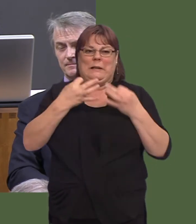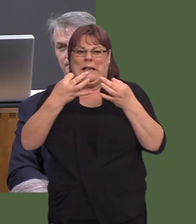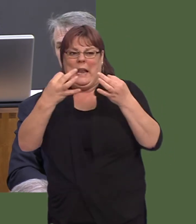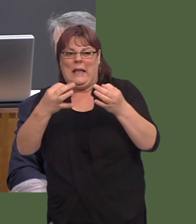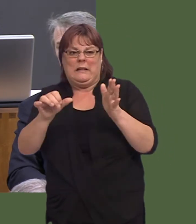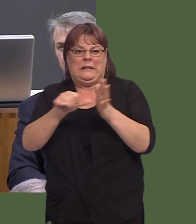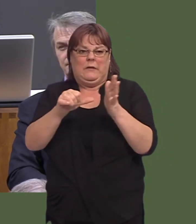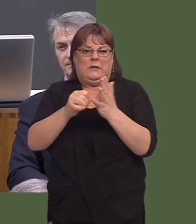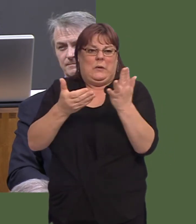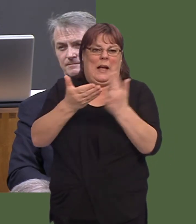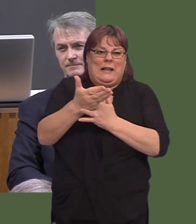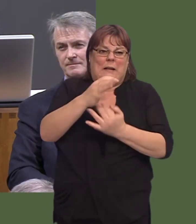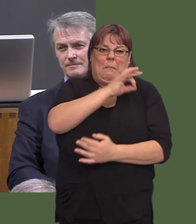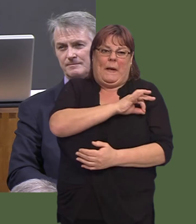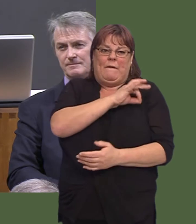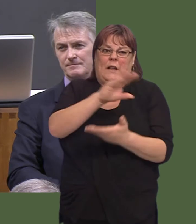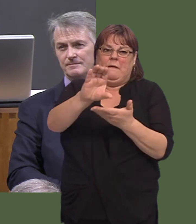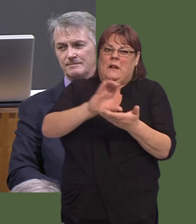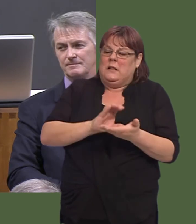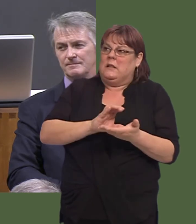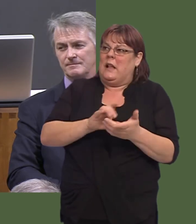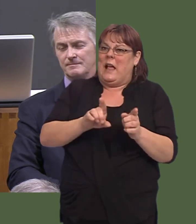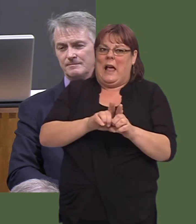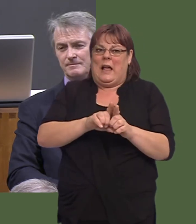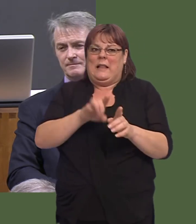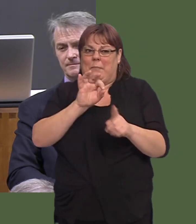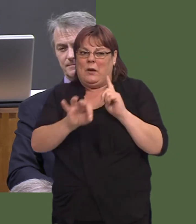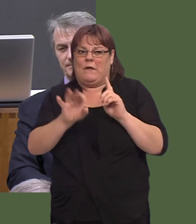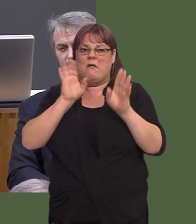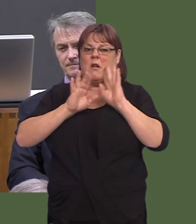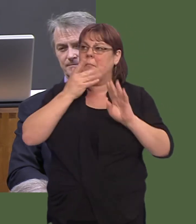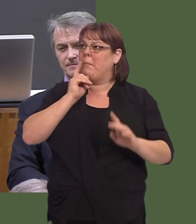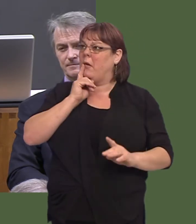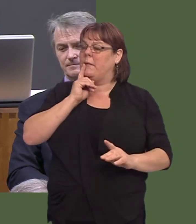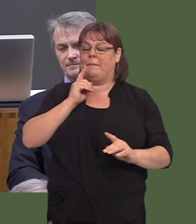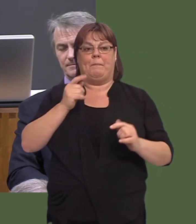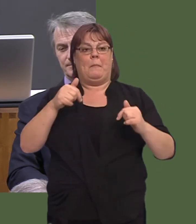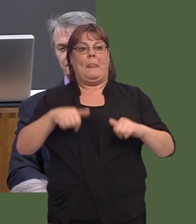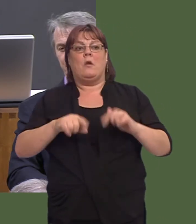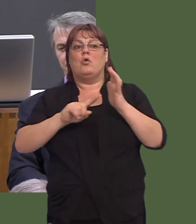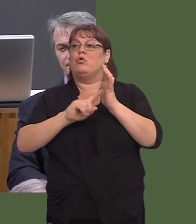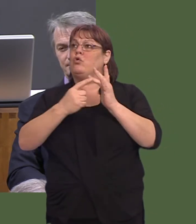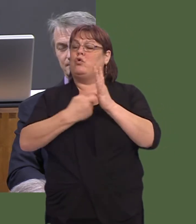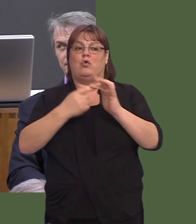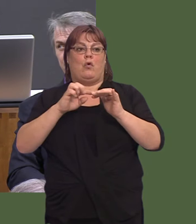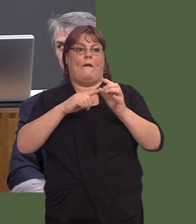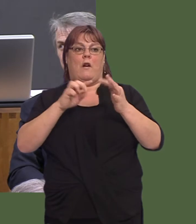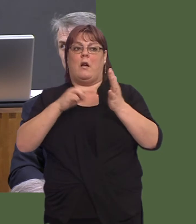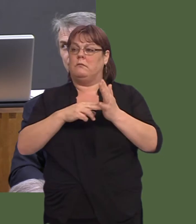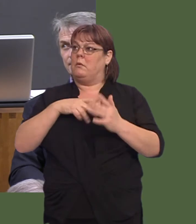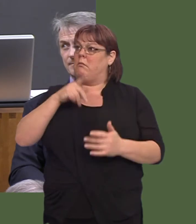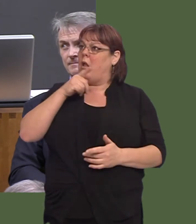and difficulties accessing payments and particular problems for young people. Now, in Torfaen, we are fortunate in that the